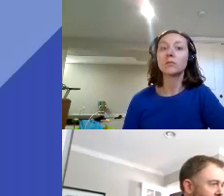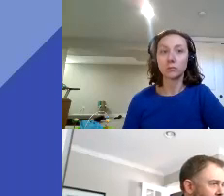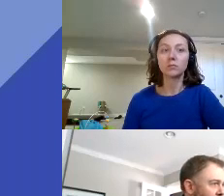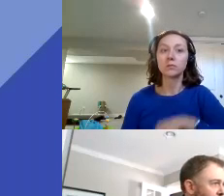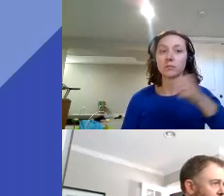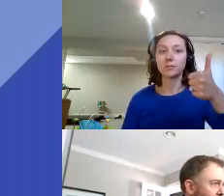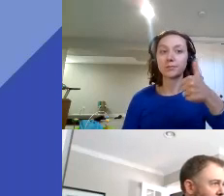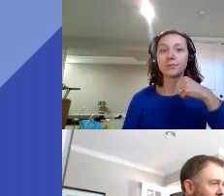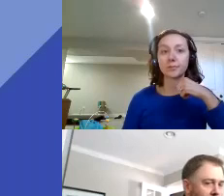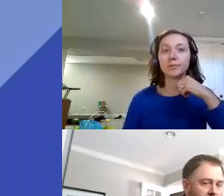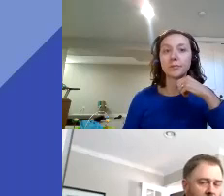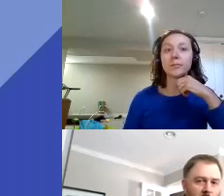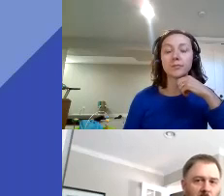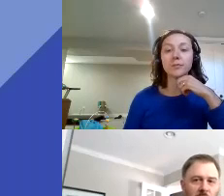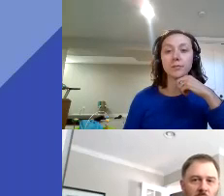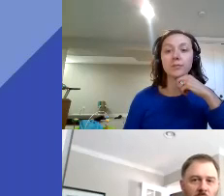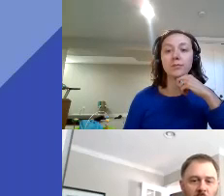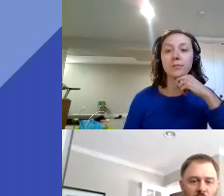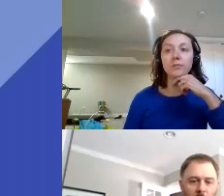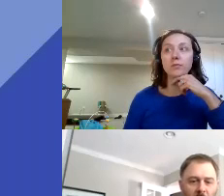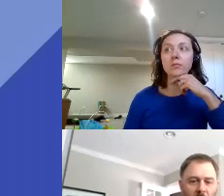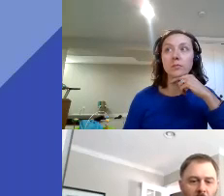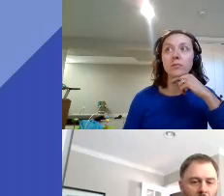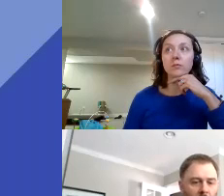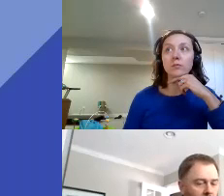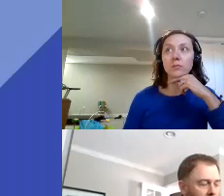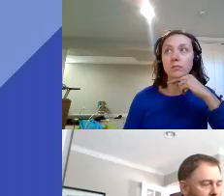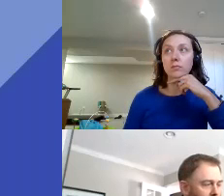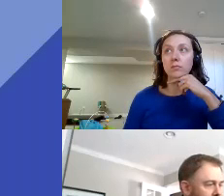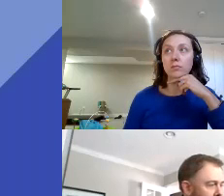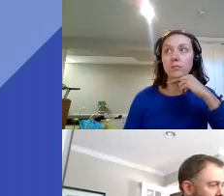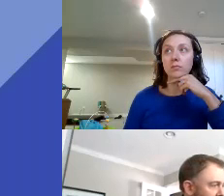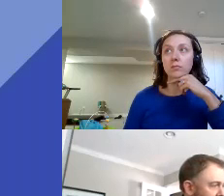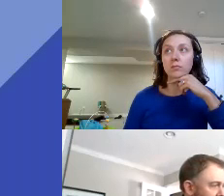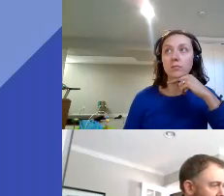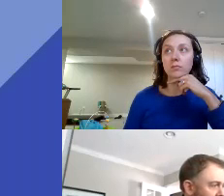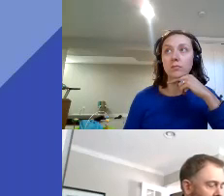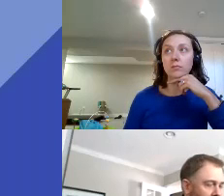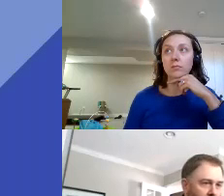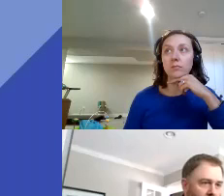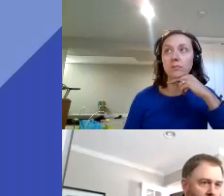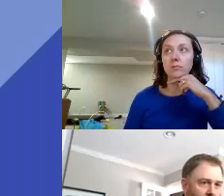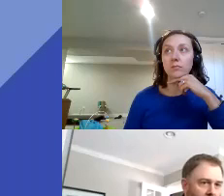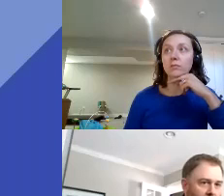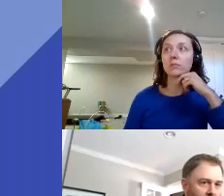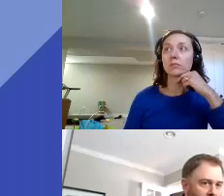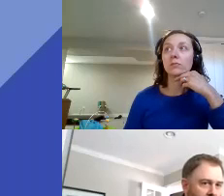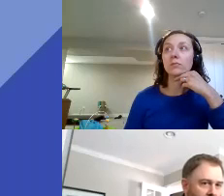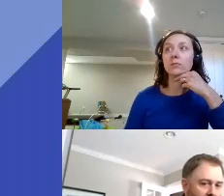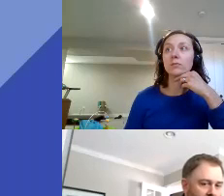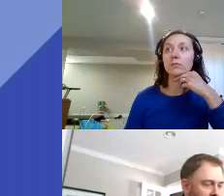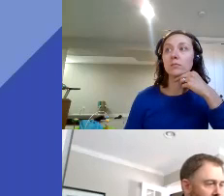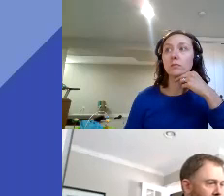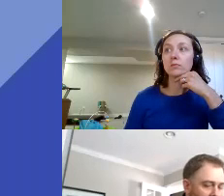the chat and if people have questions, please feel free to jump in. And I will try to address